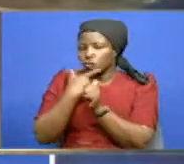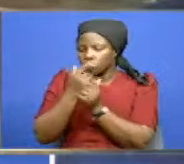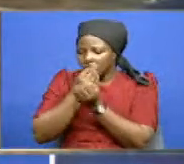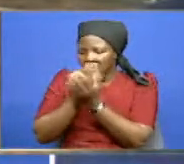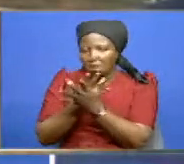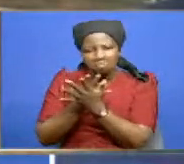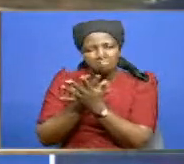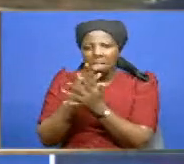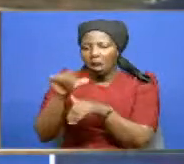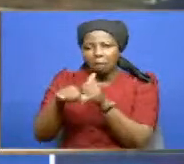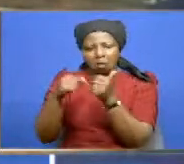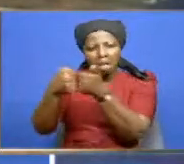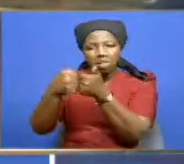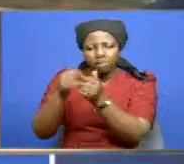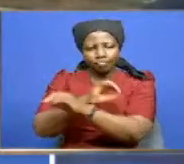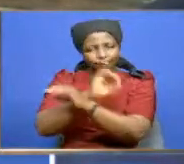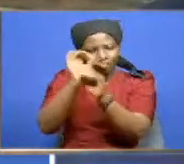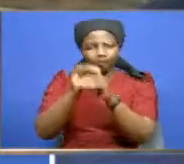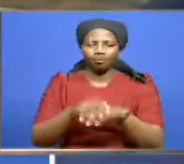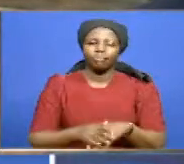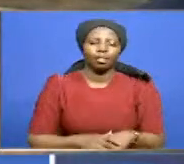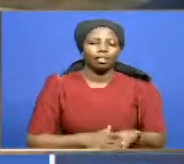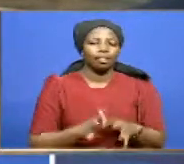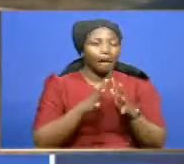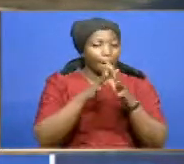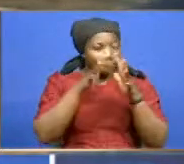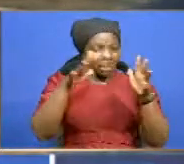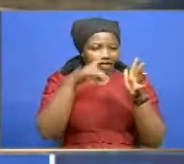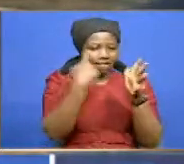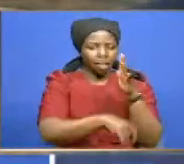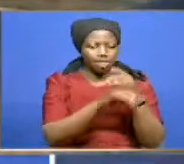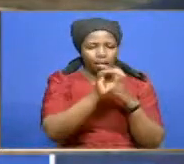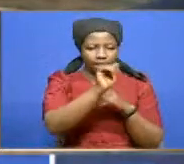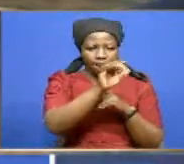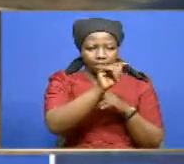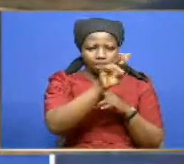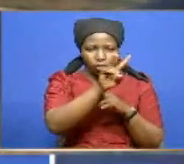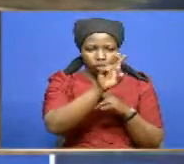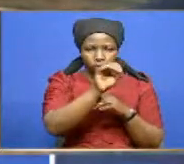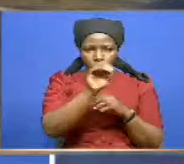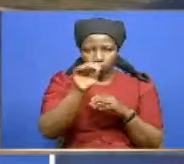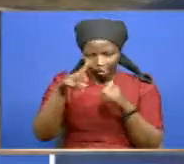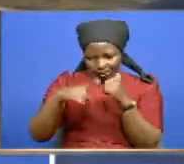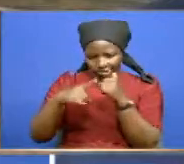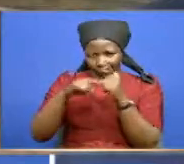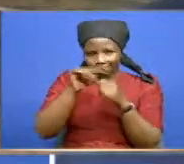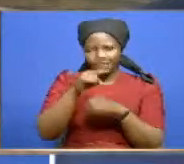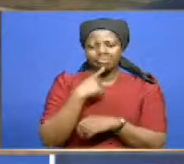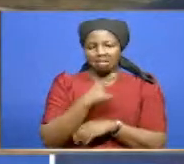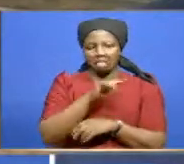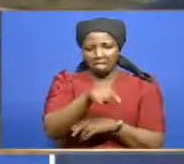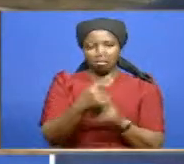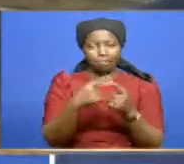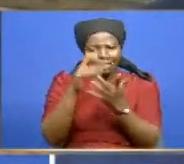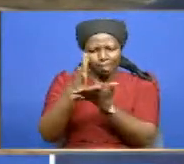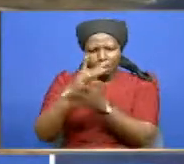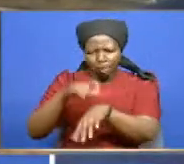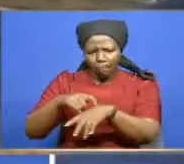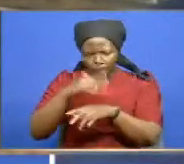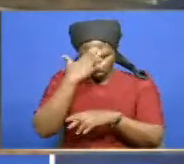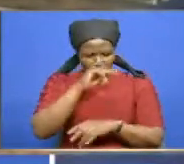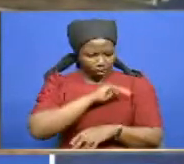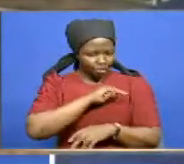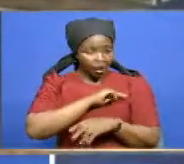The Act of 2006, the maximum fine in the Act of 2006 was 100,000 shillings. You would find sometimes because of the nature of the business